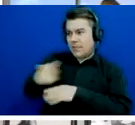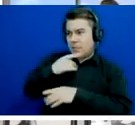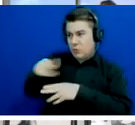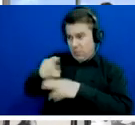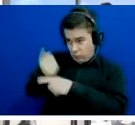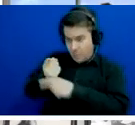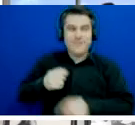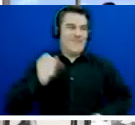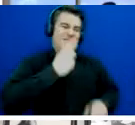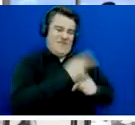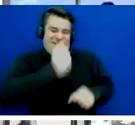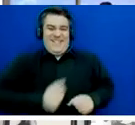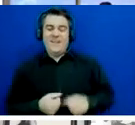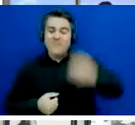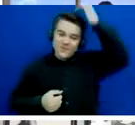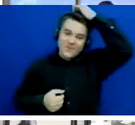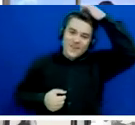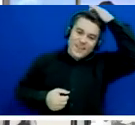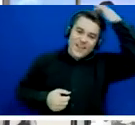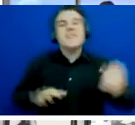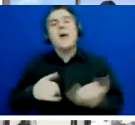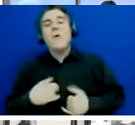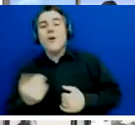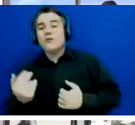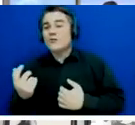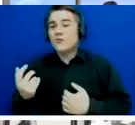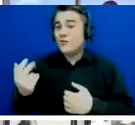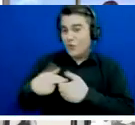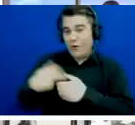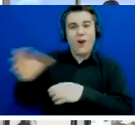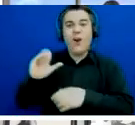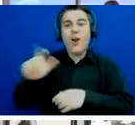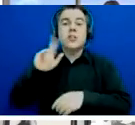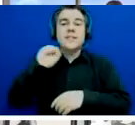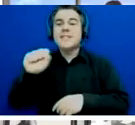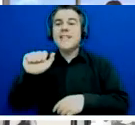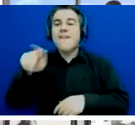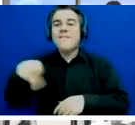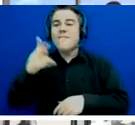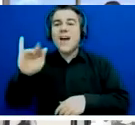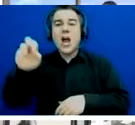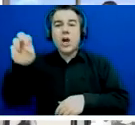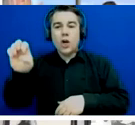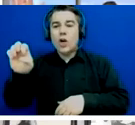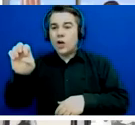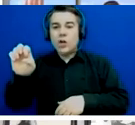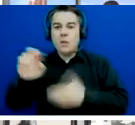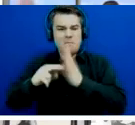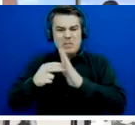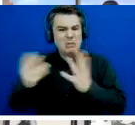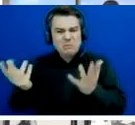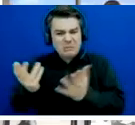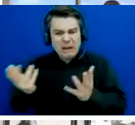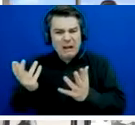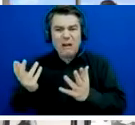Yeah, so we have Barry on the call here, and so she's a Sapphire Ambassador. And basically what that means is she is right at the top of our